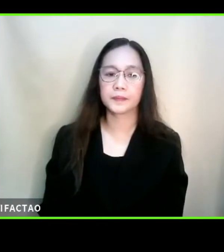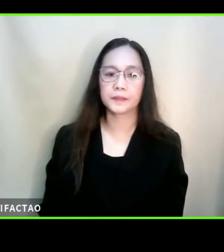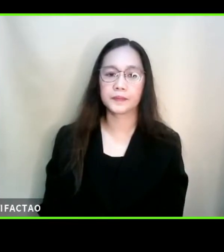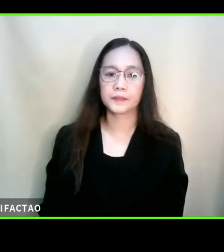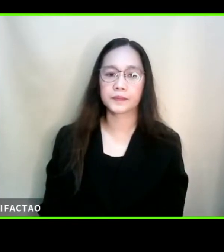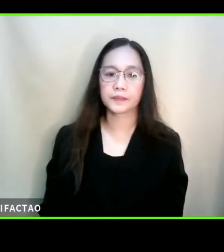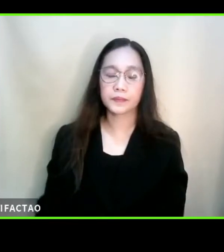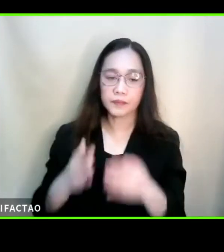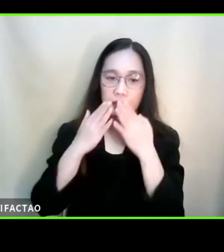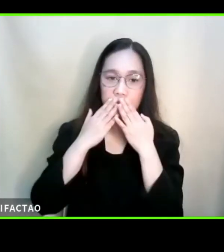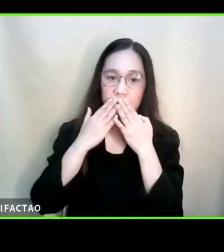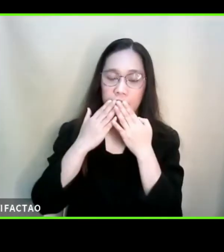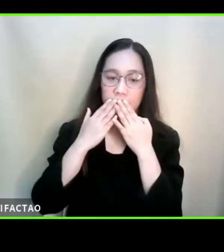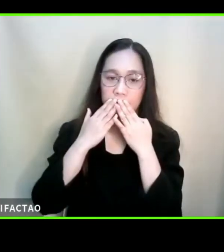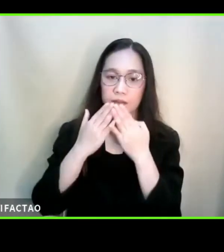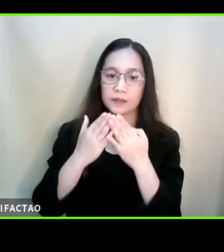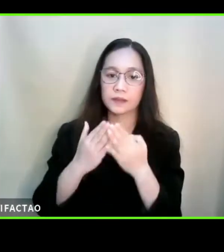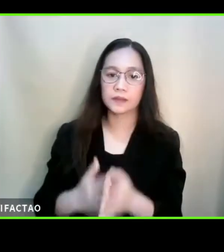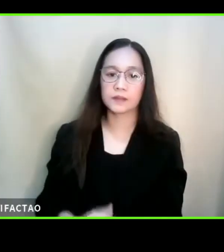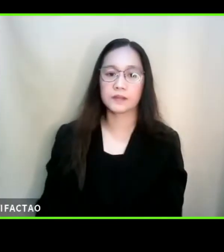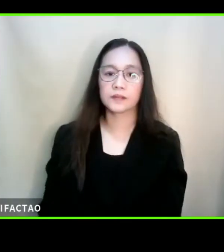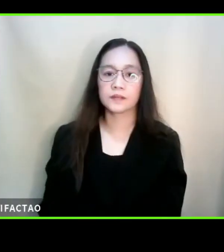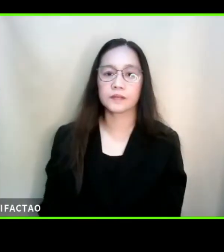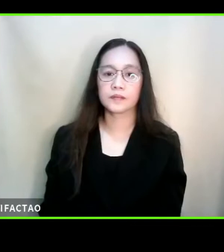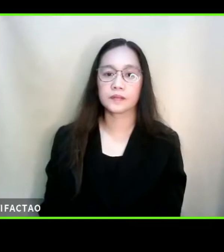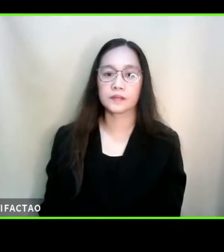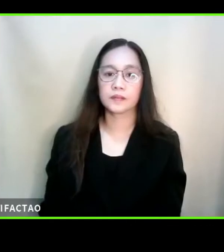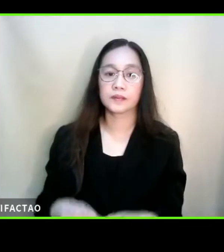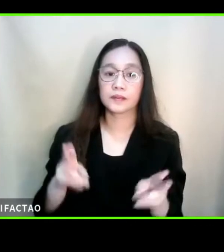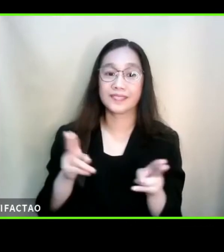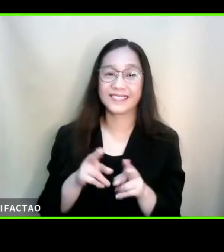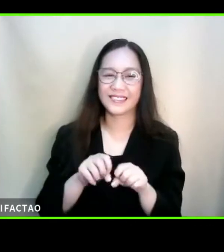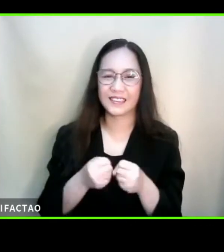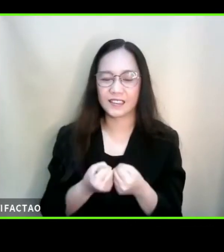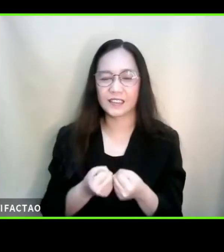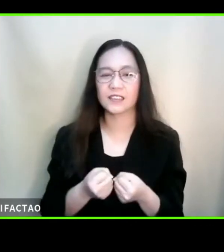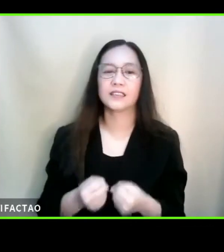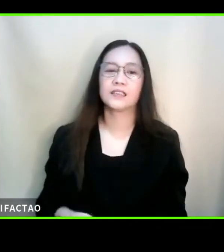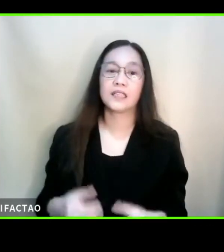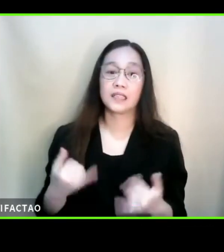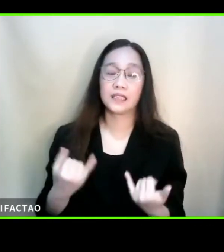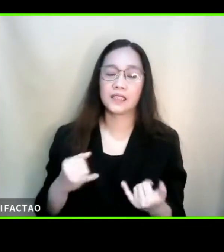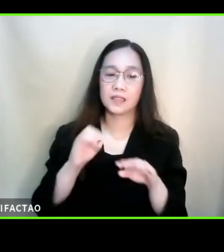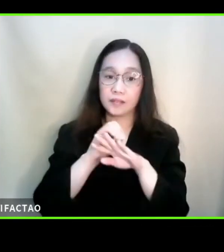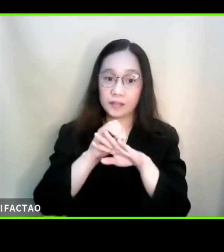Okay, thank you very much for that short break. No? So let me just share my screen